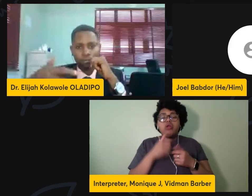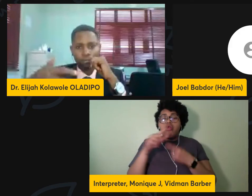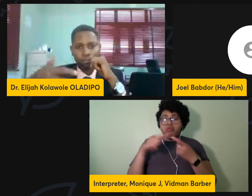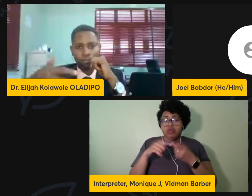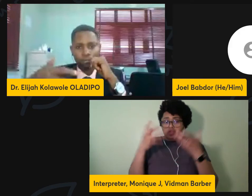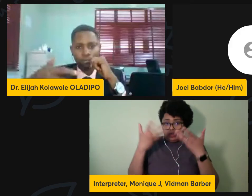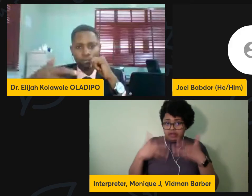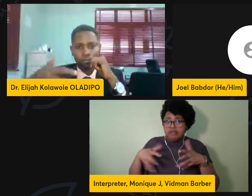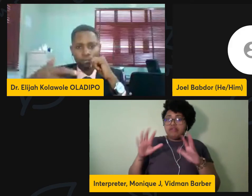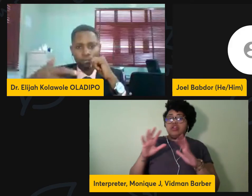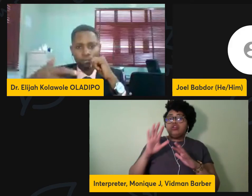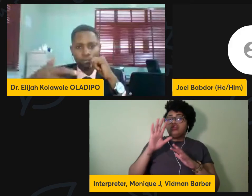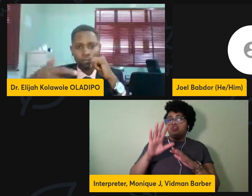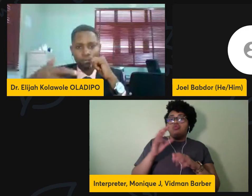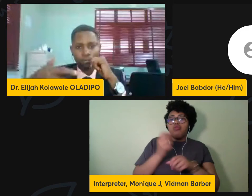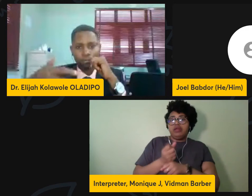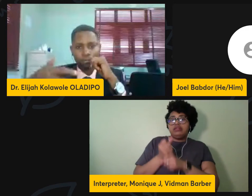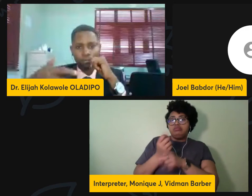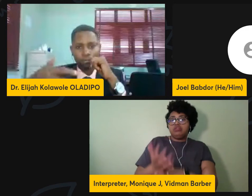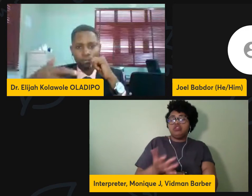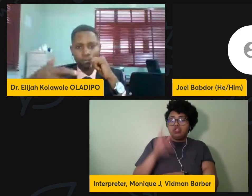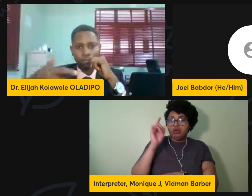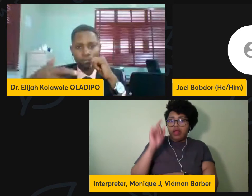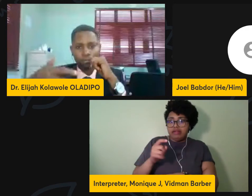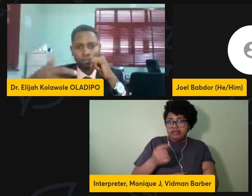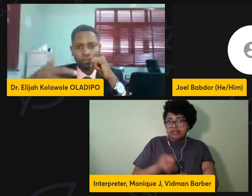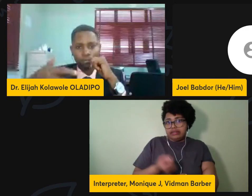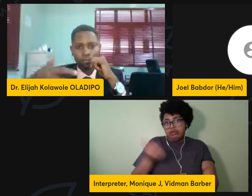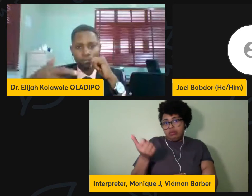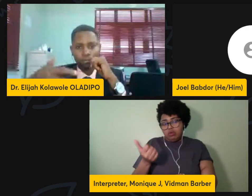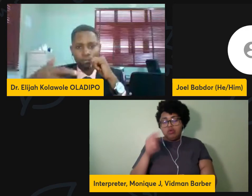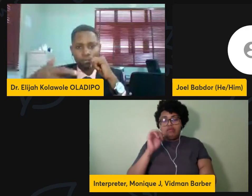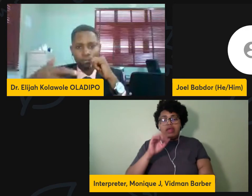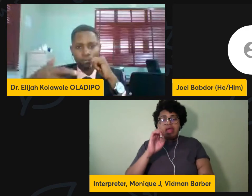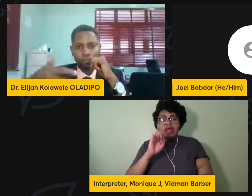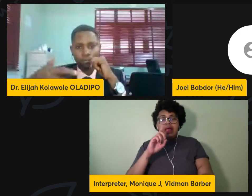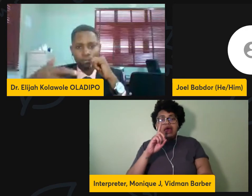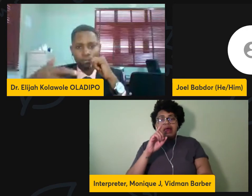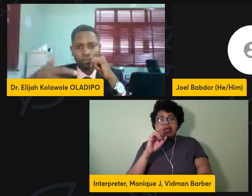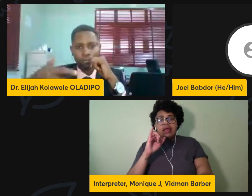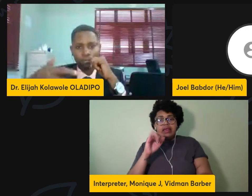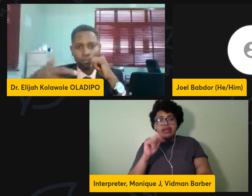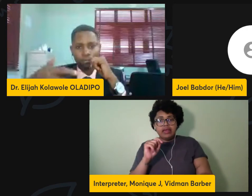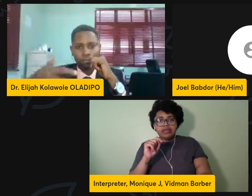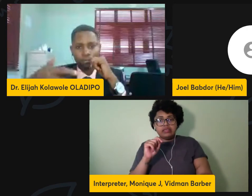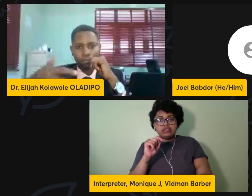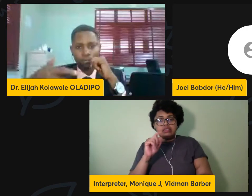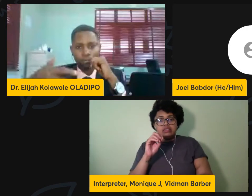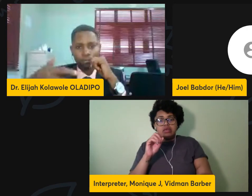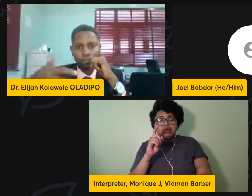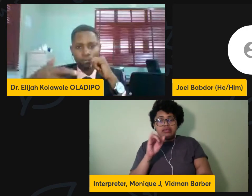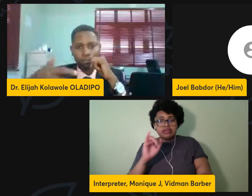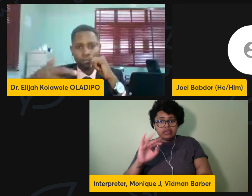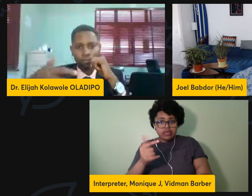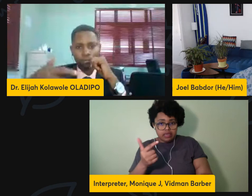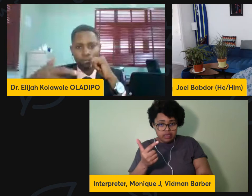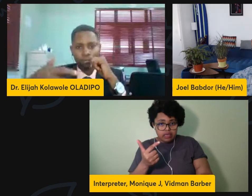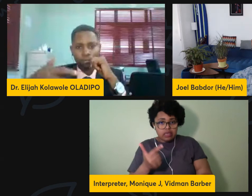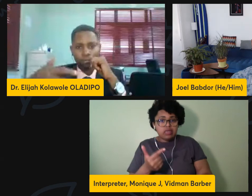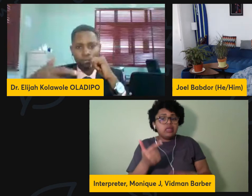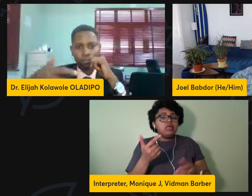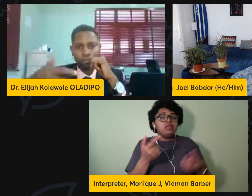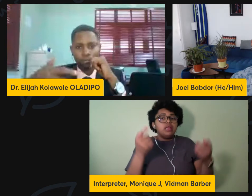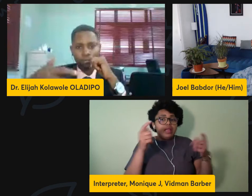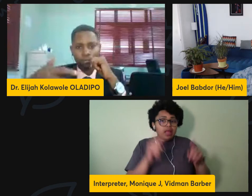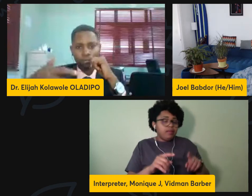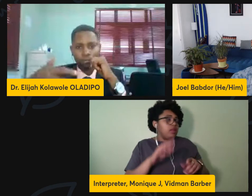your endotoxin. So if the endotoxin is removed and the quantity left is small, it will be good for post-production. And